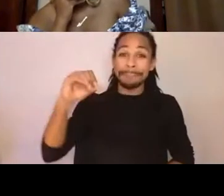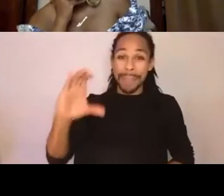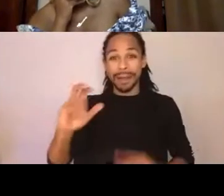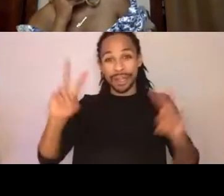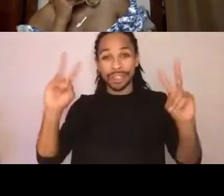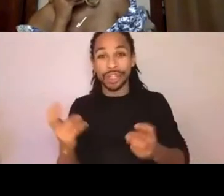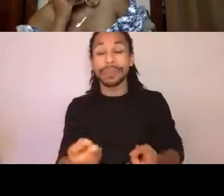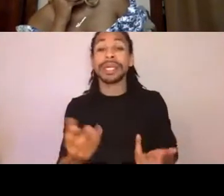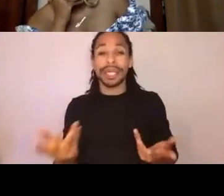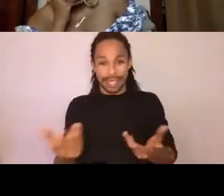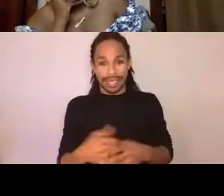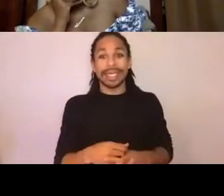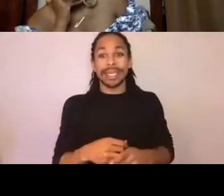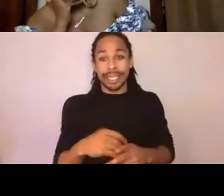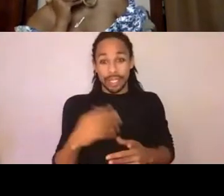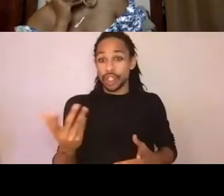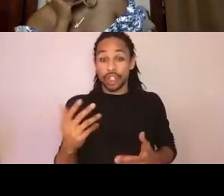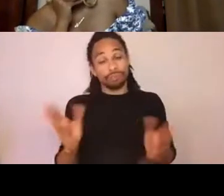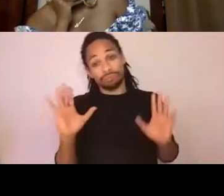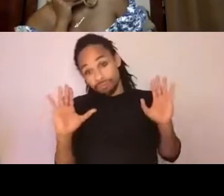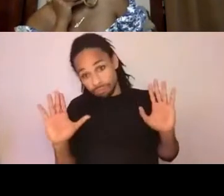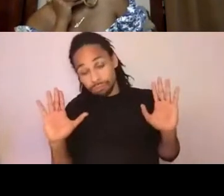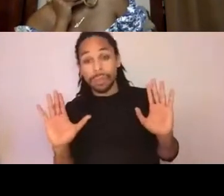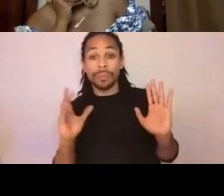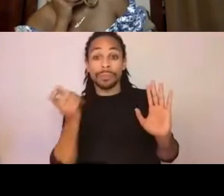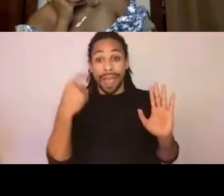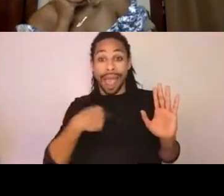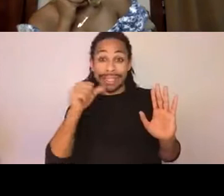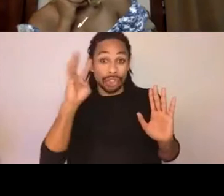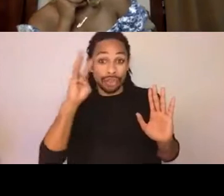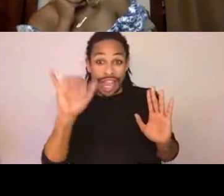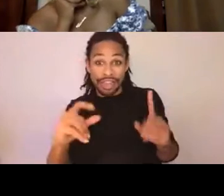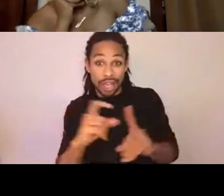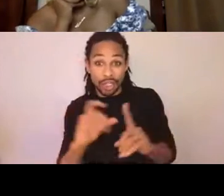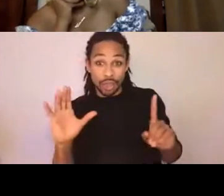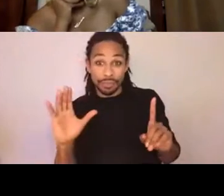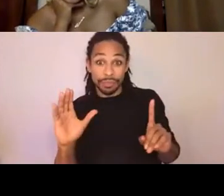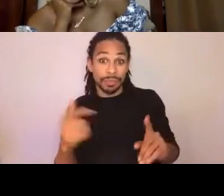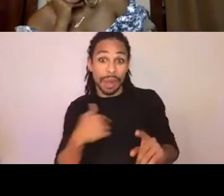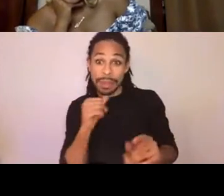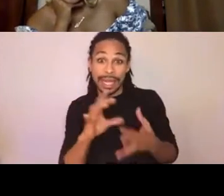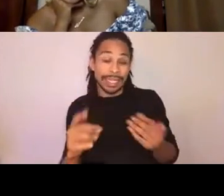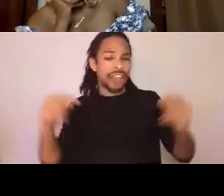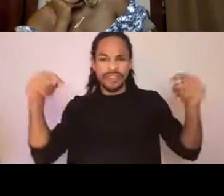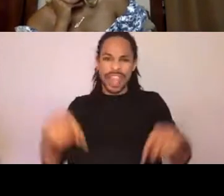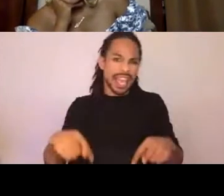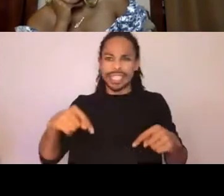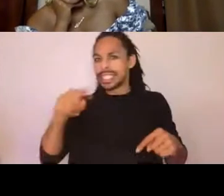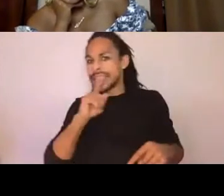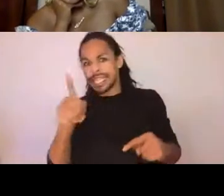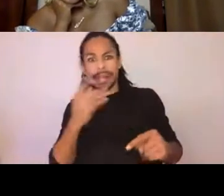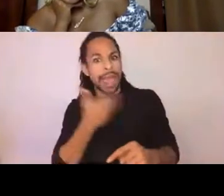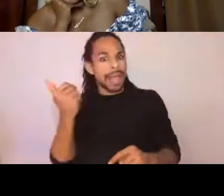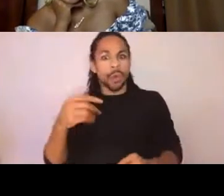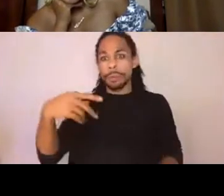this conversation, not to double down on it. You know, I didn't create it and it's not my, I'm not saying this is what we should use, it is the best, or POC, because I